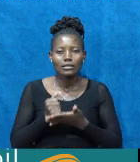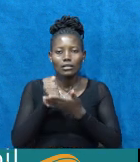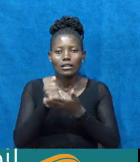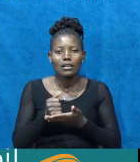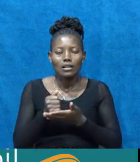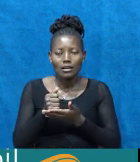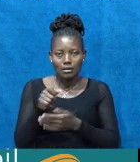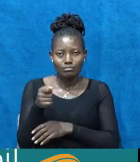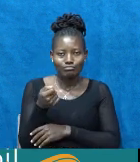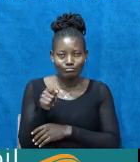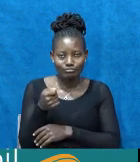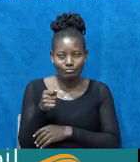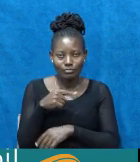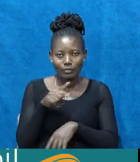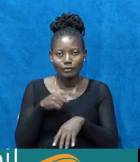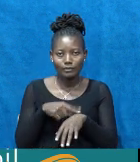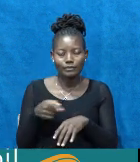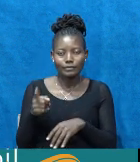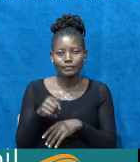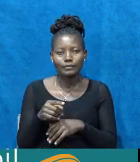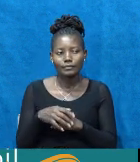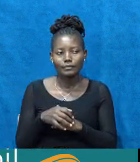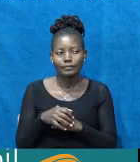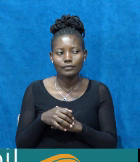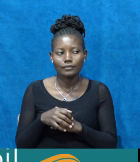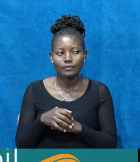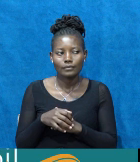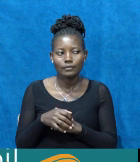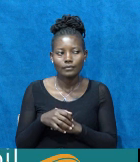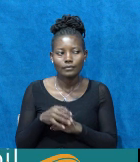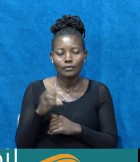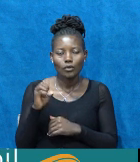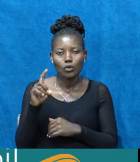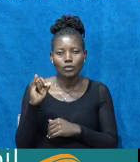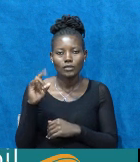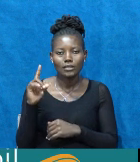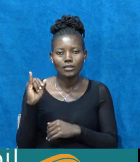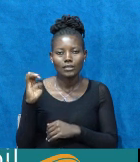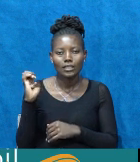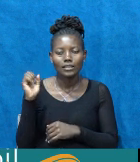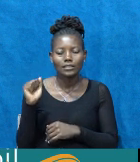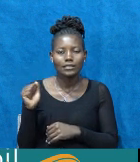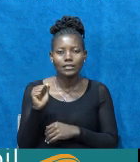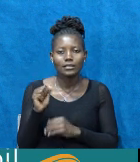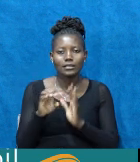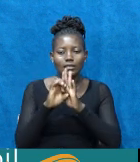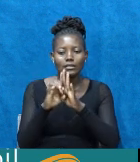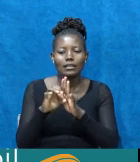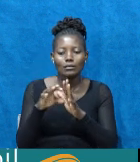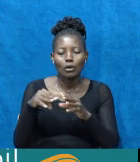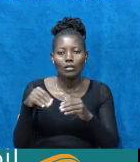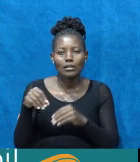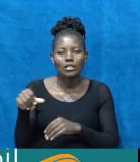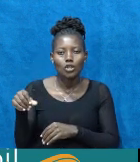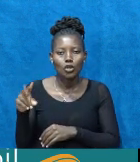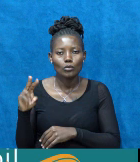at its peak, especially during recovery. Also, fat helps with avoiding fatigue, and fat will also